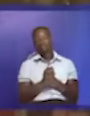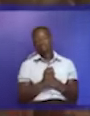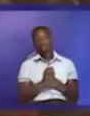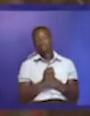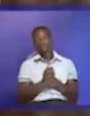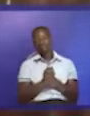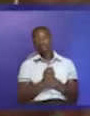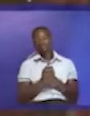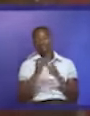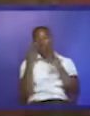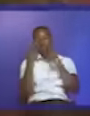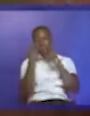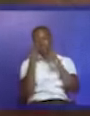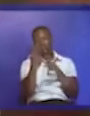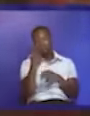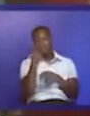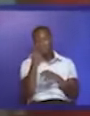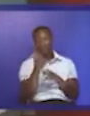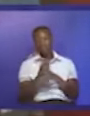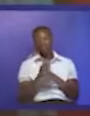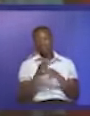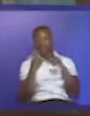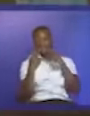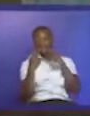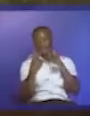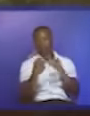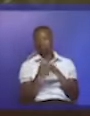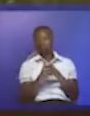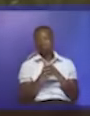Look at me. What did you do? Stand up.